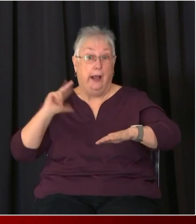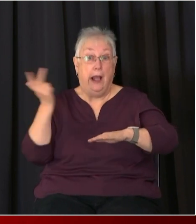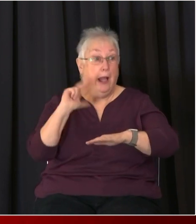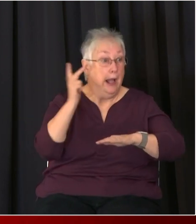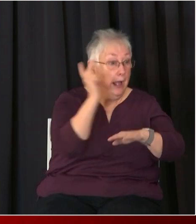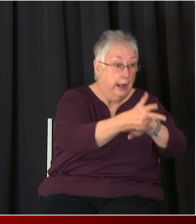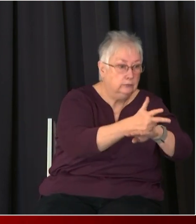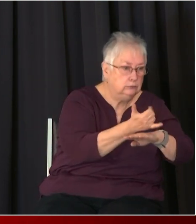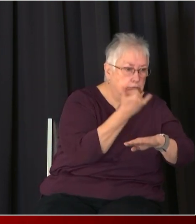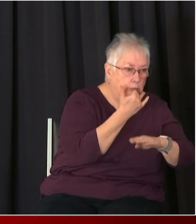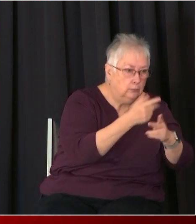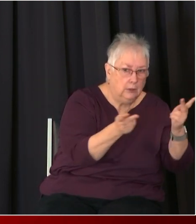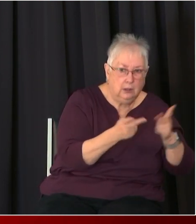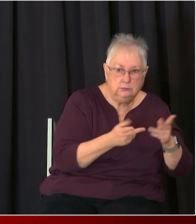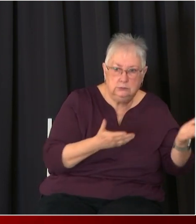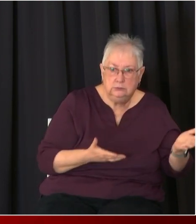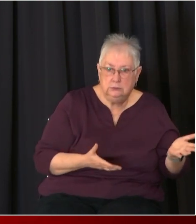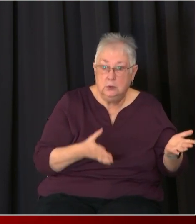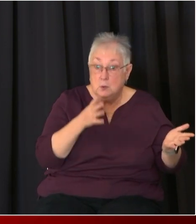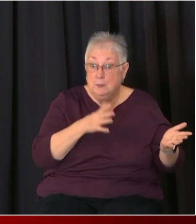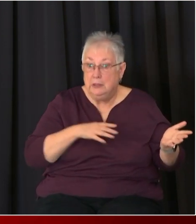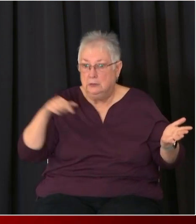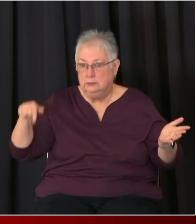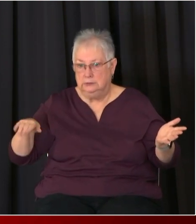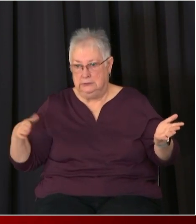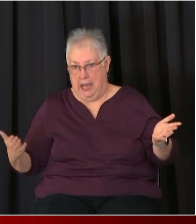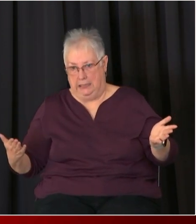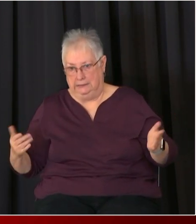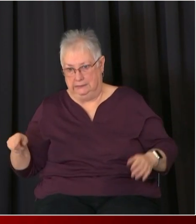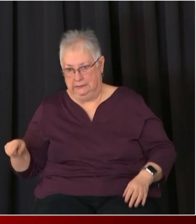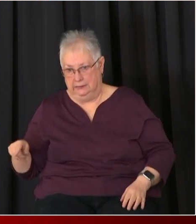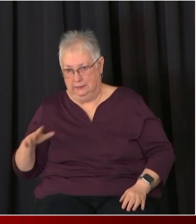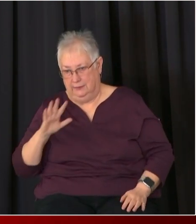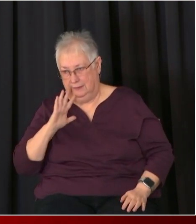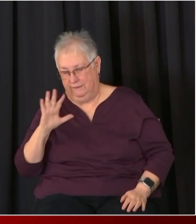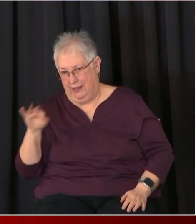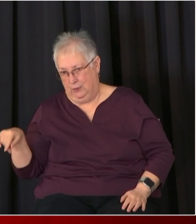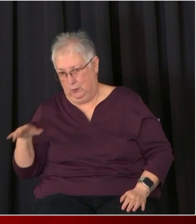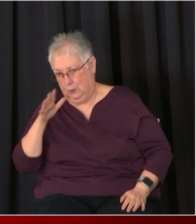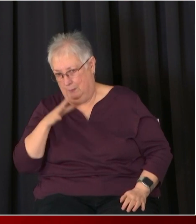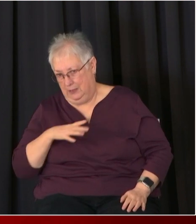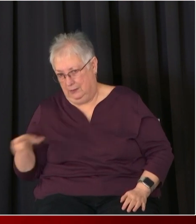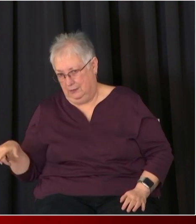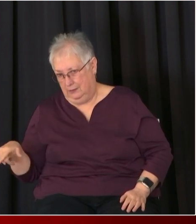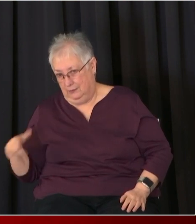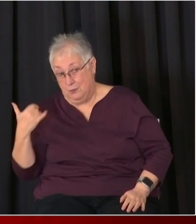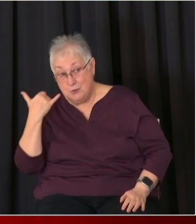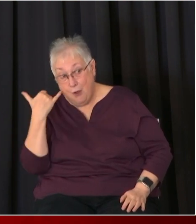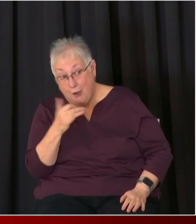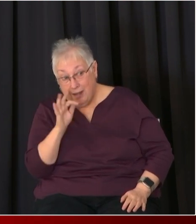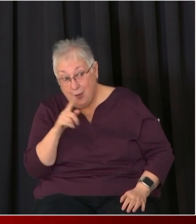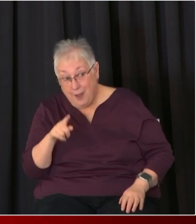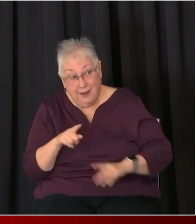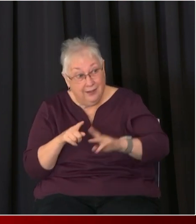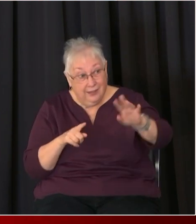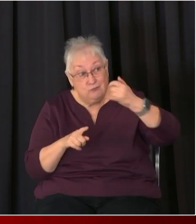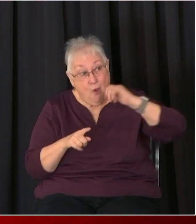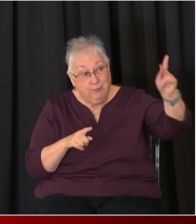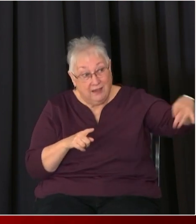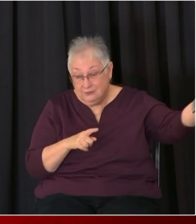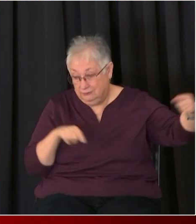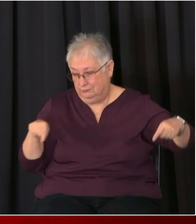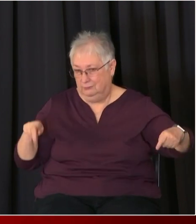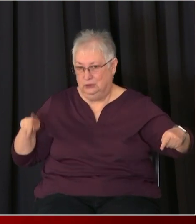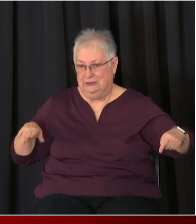colleagues right here in the past. This family did not get confirmation that there was